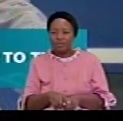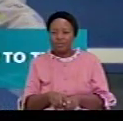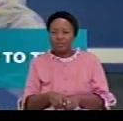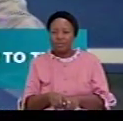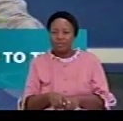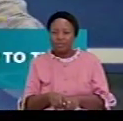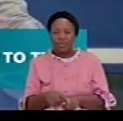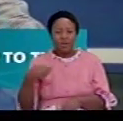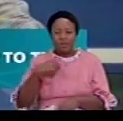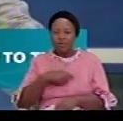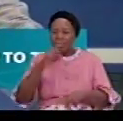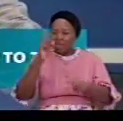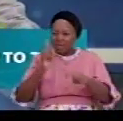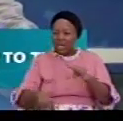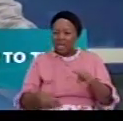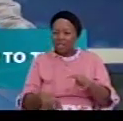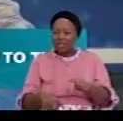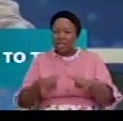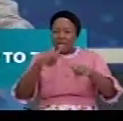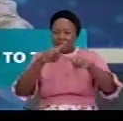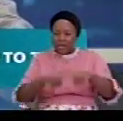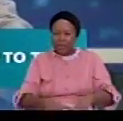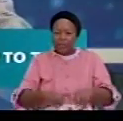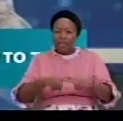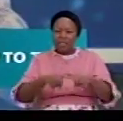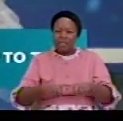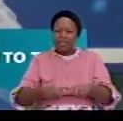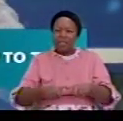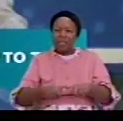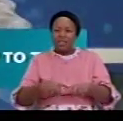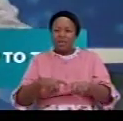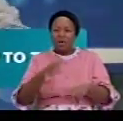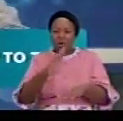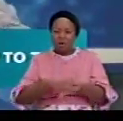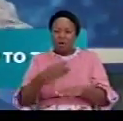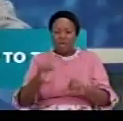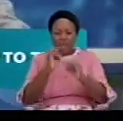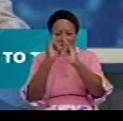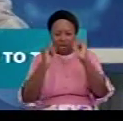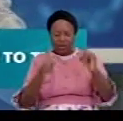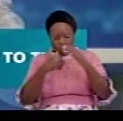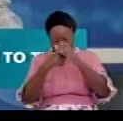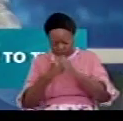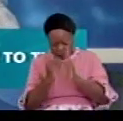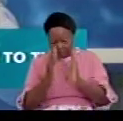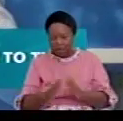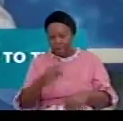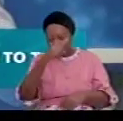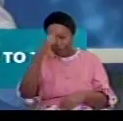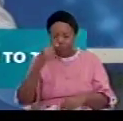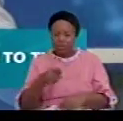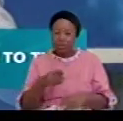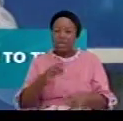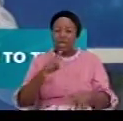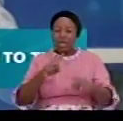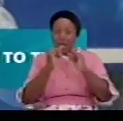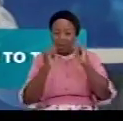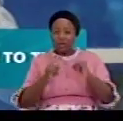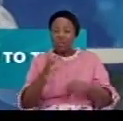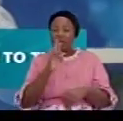We cannot trust the idol worshiper. He too is a liar.